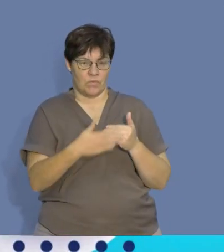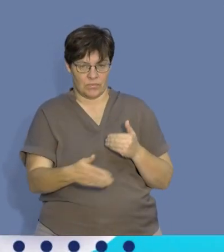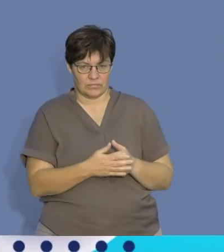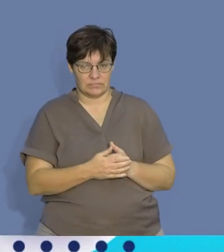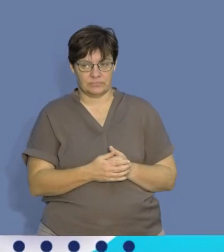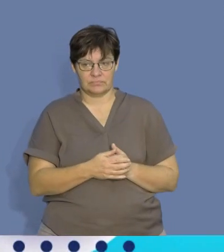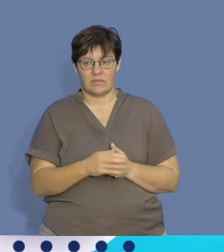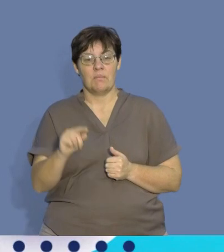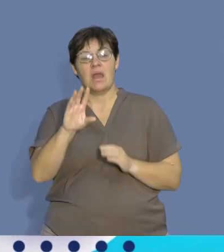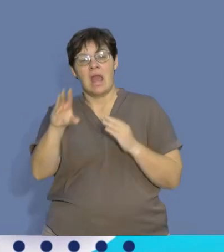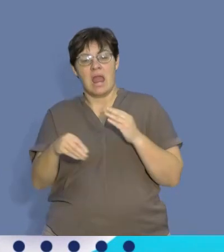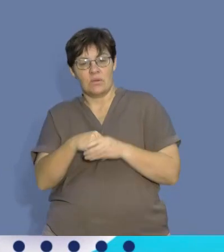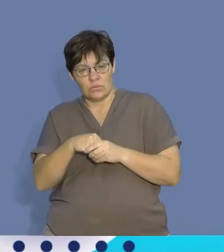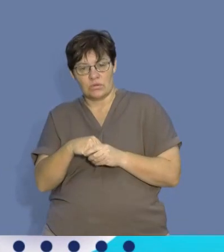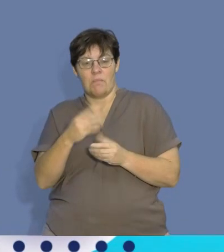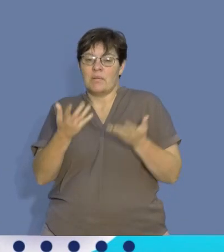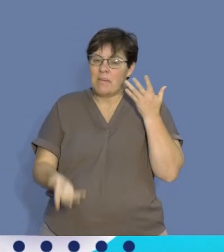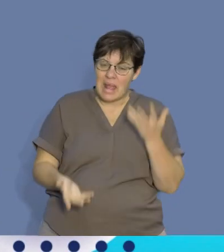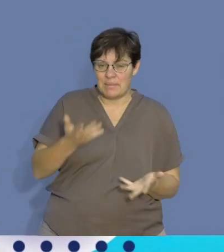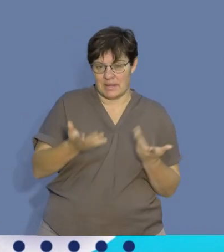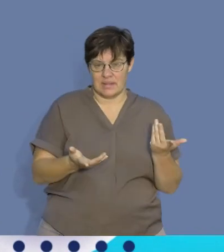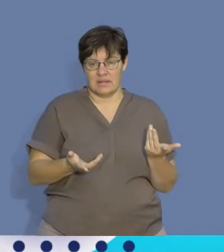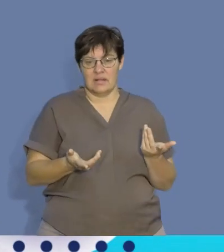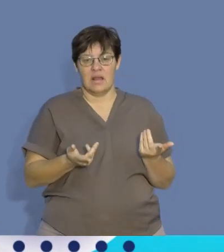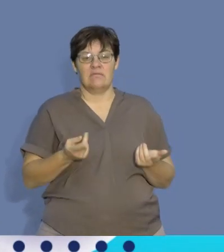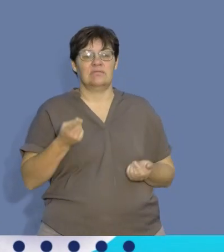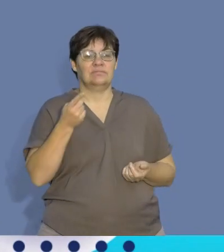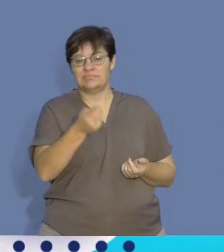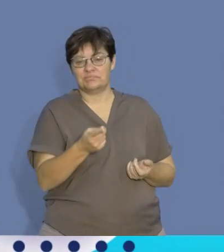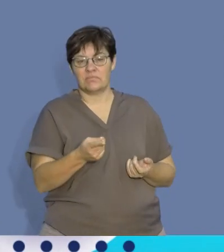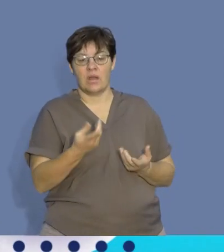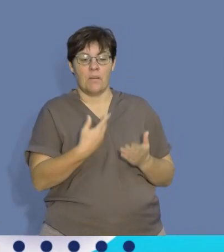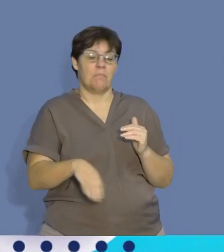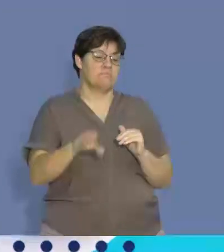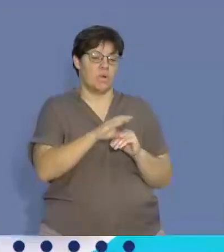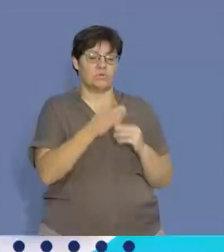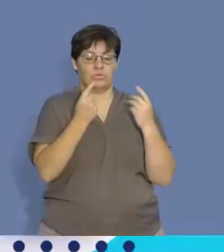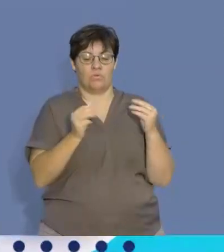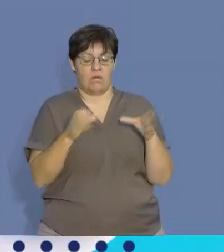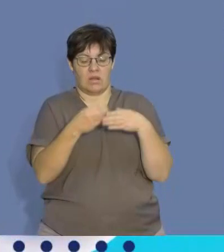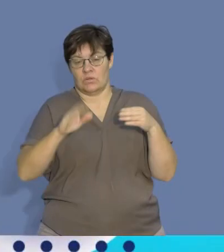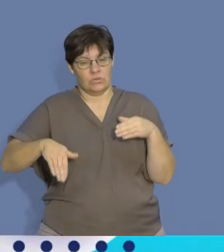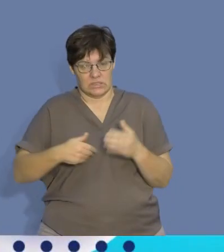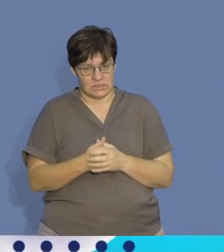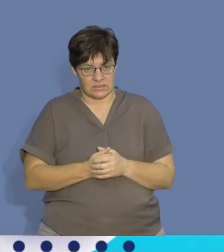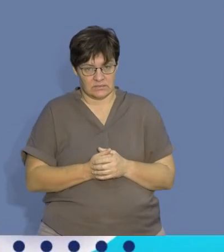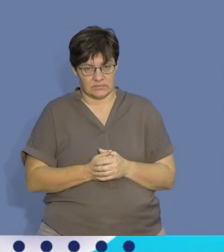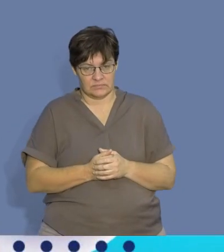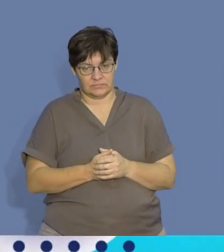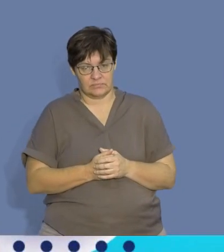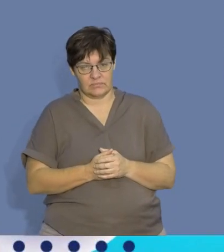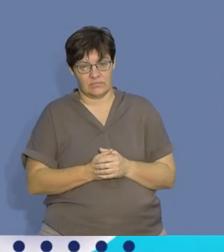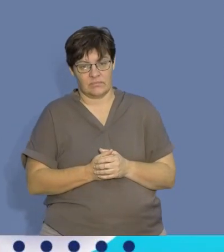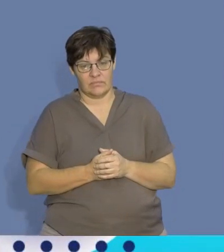calculation. I'm including this just in case. But remember, if you haven't done bonus in class with your